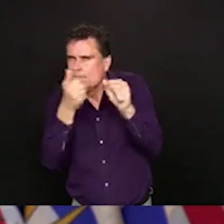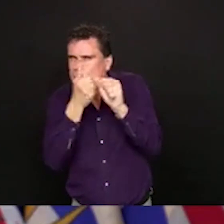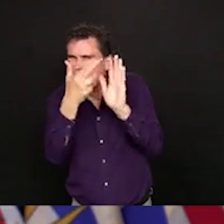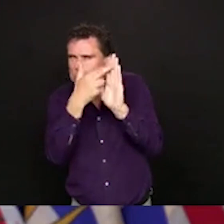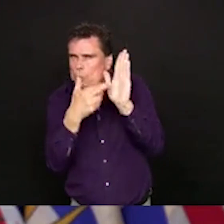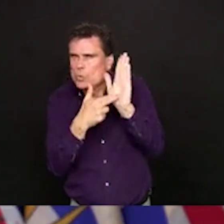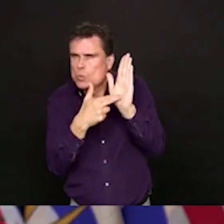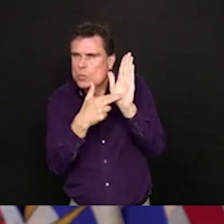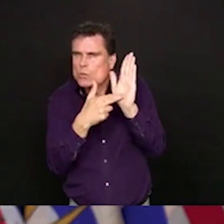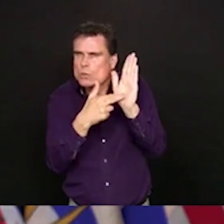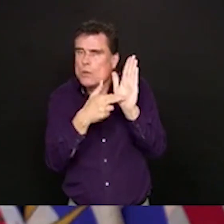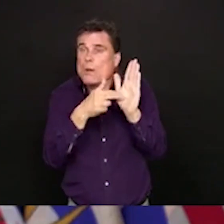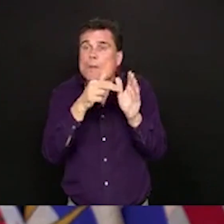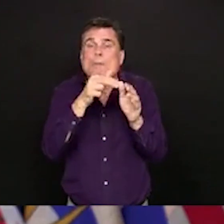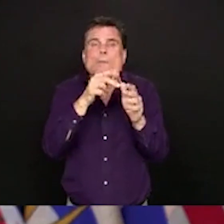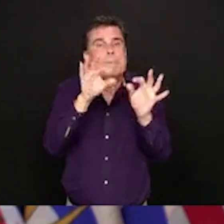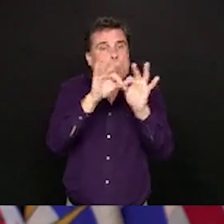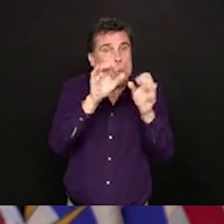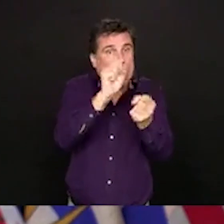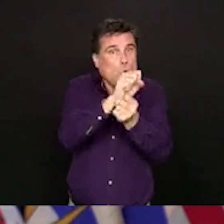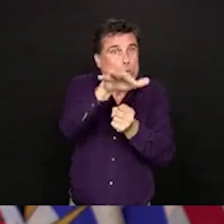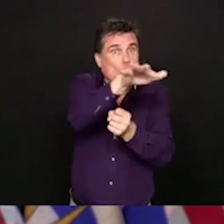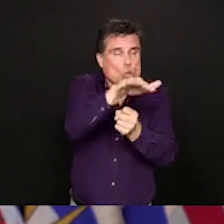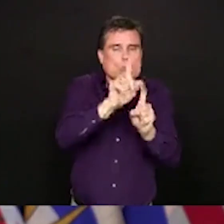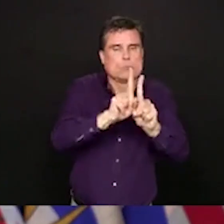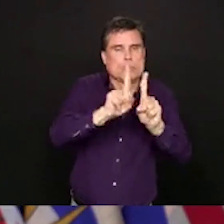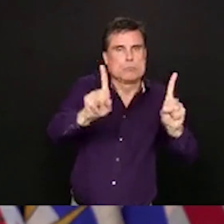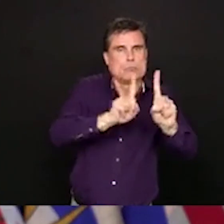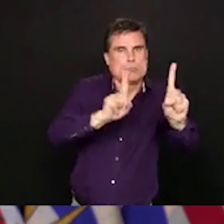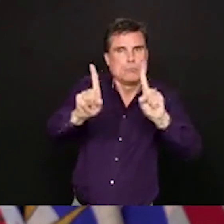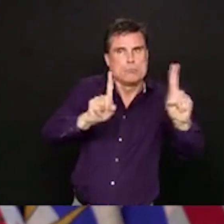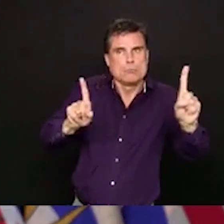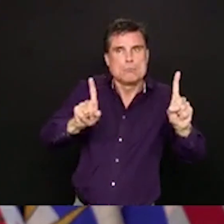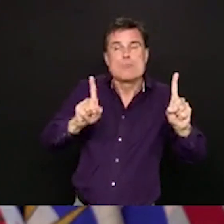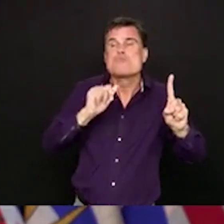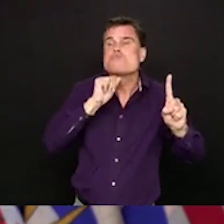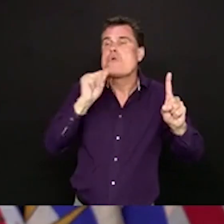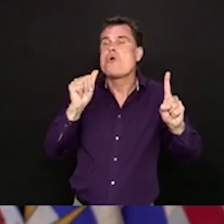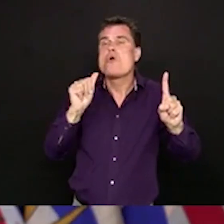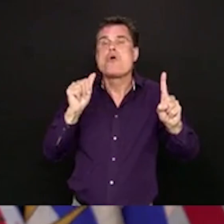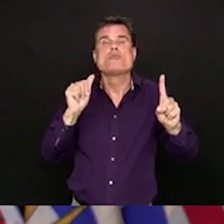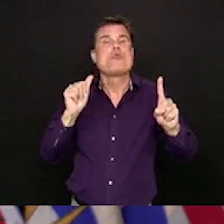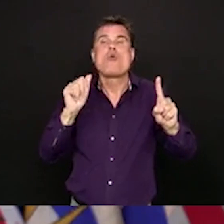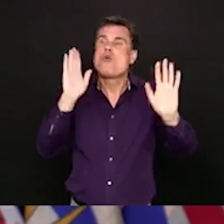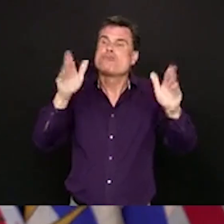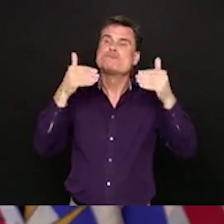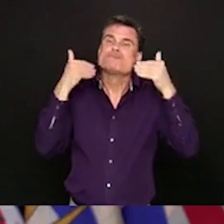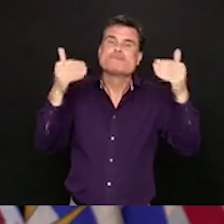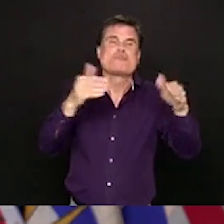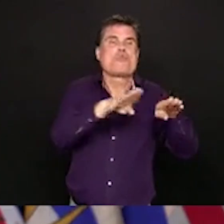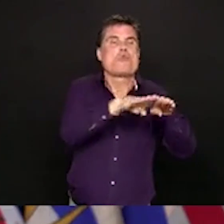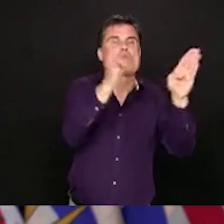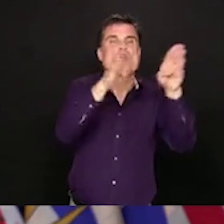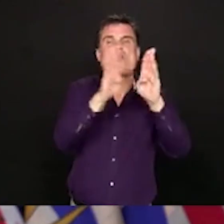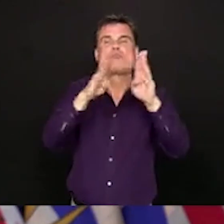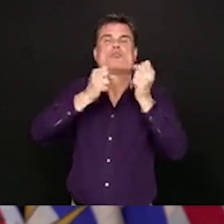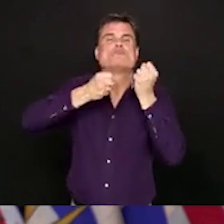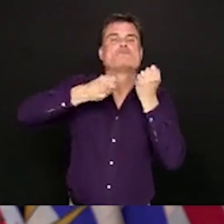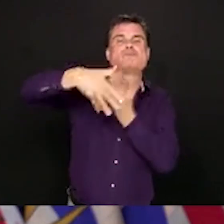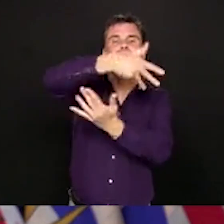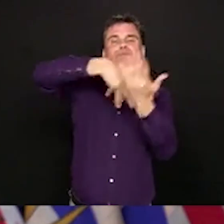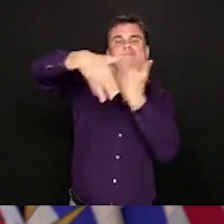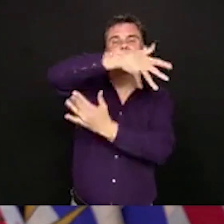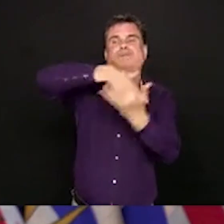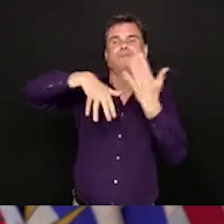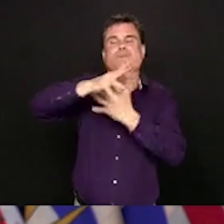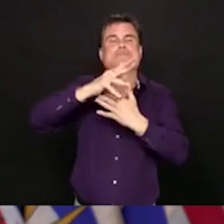start increasing our connections very dramatically, because we know that that's where this virus can take off. So having gatherings with